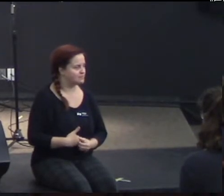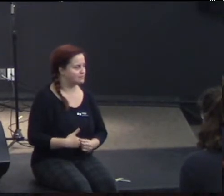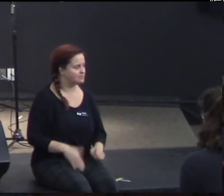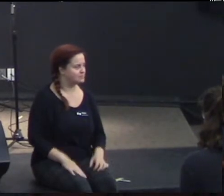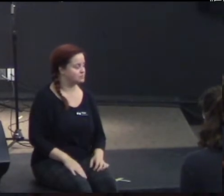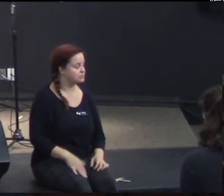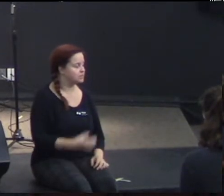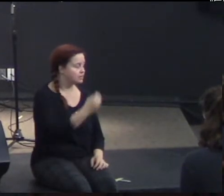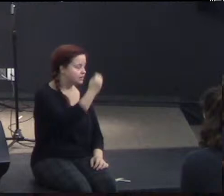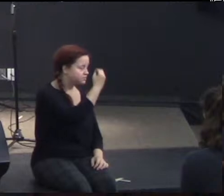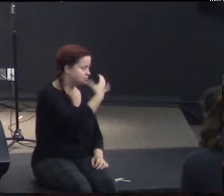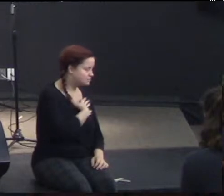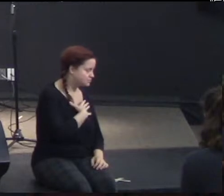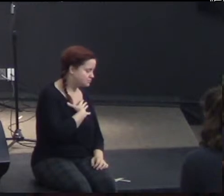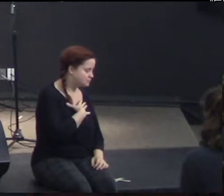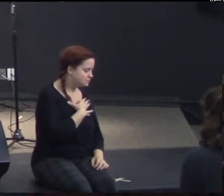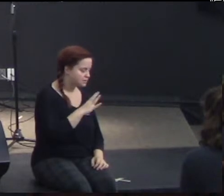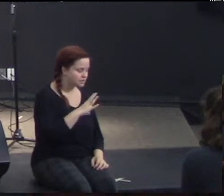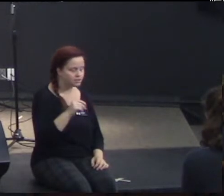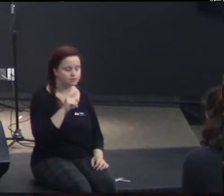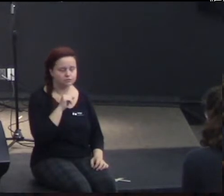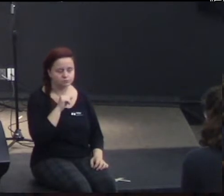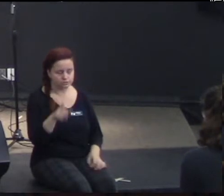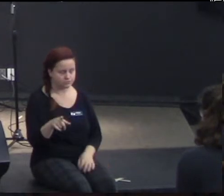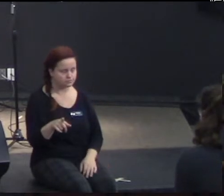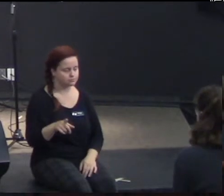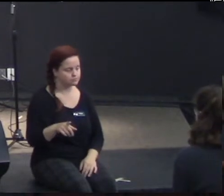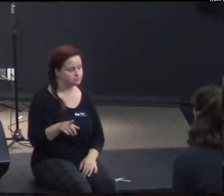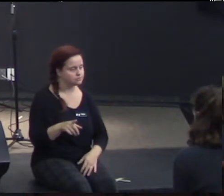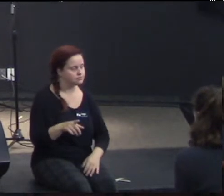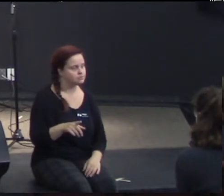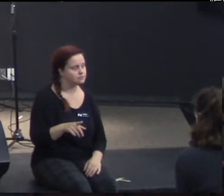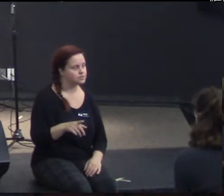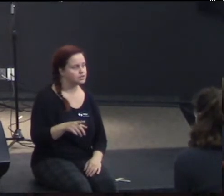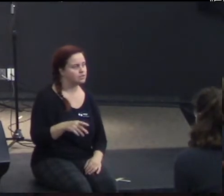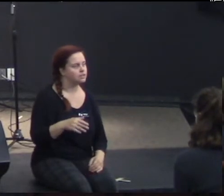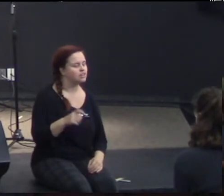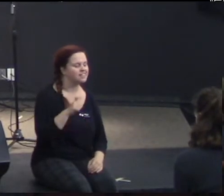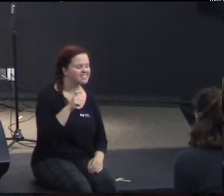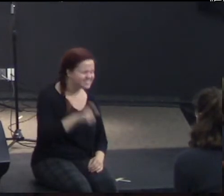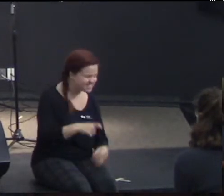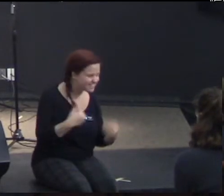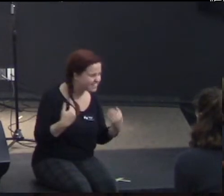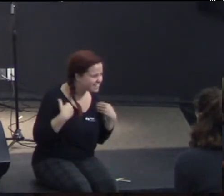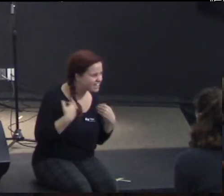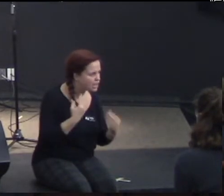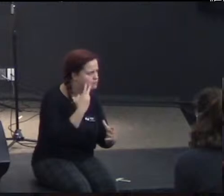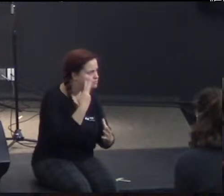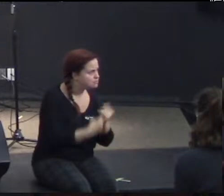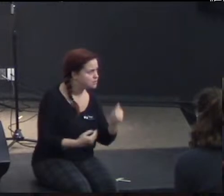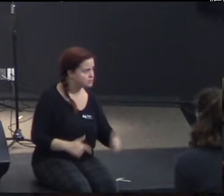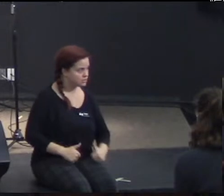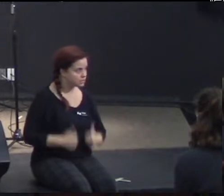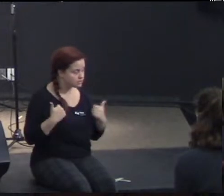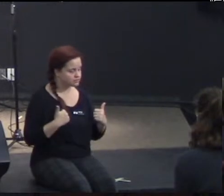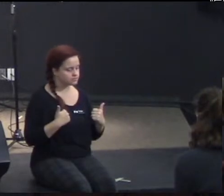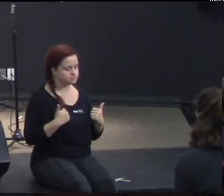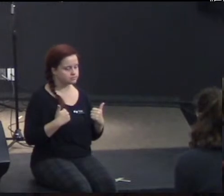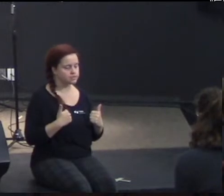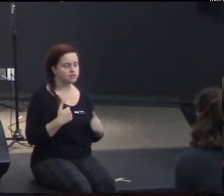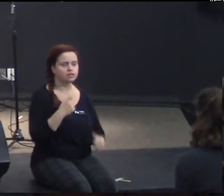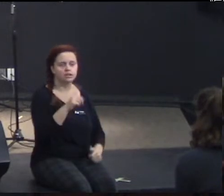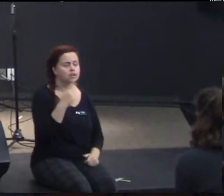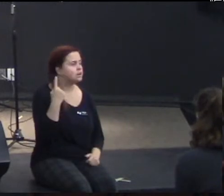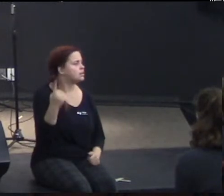Grace and truth. We have to have it in our lives. It's the